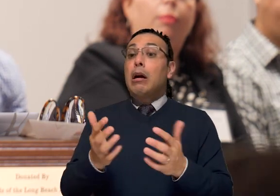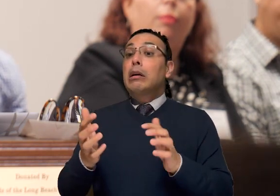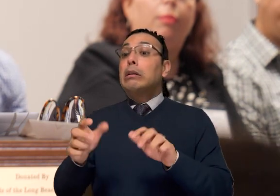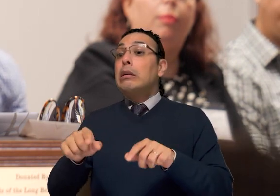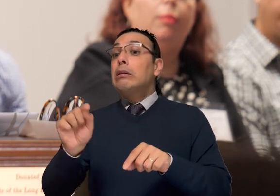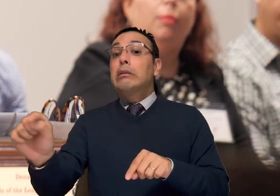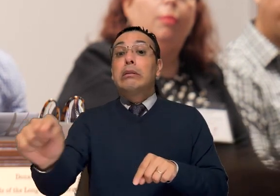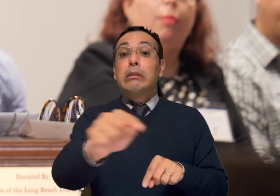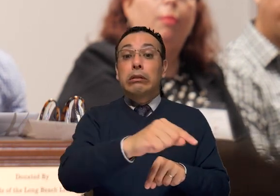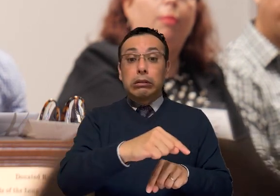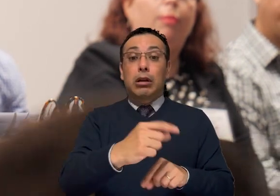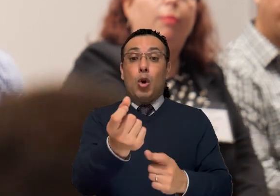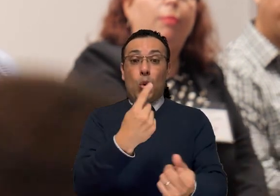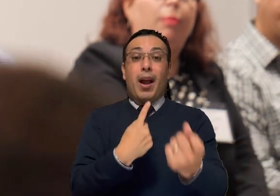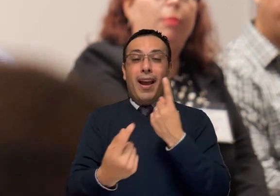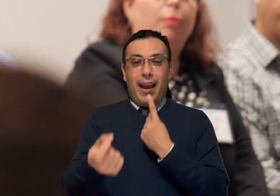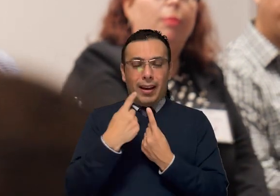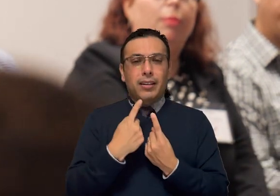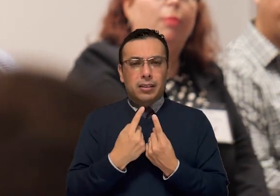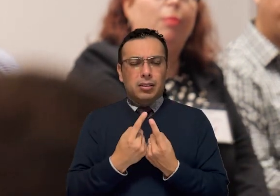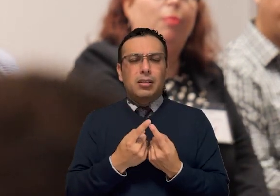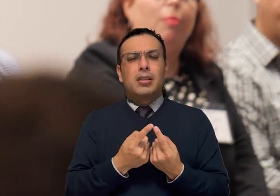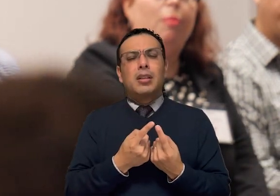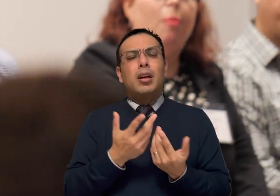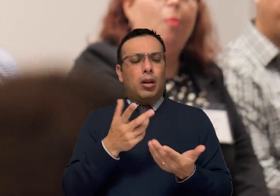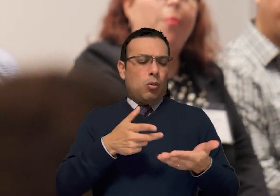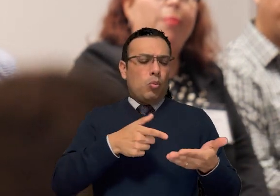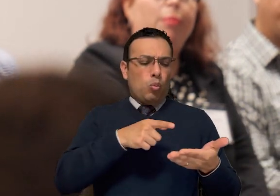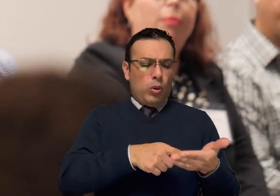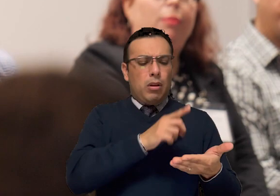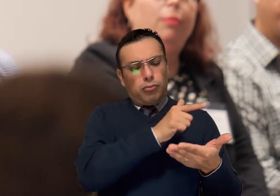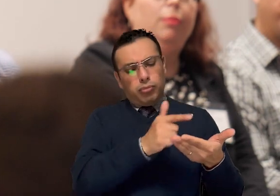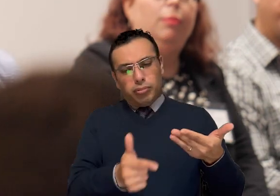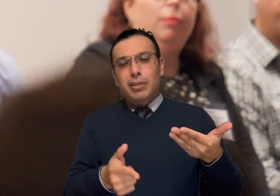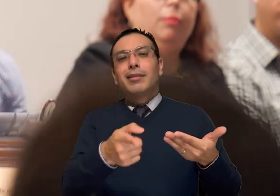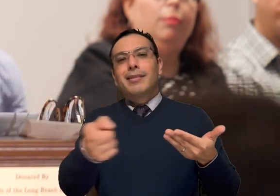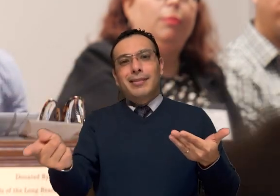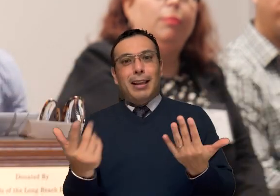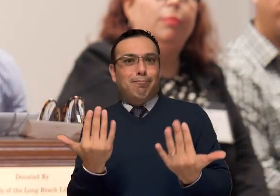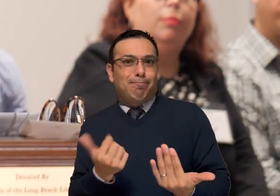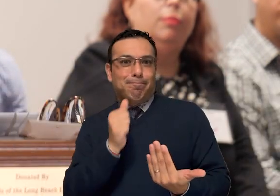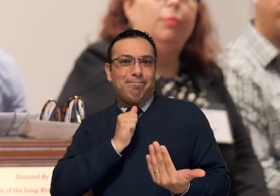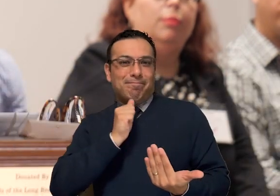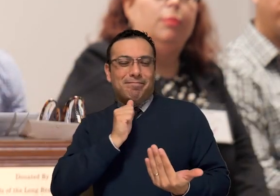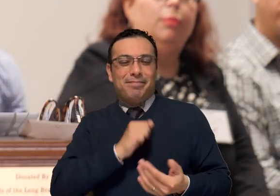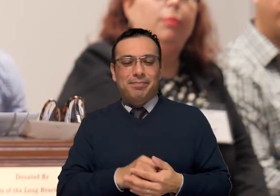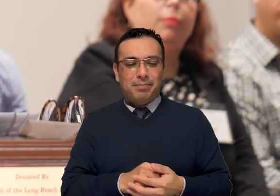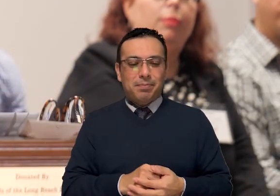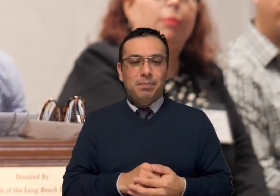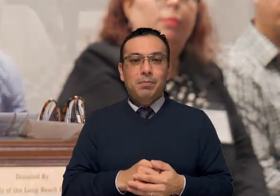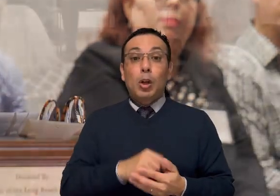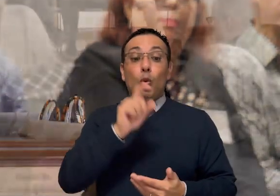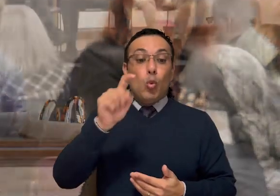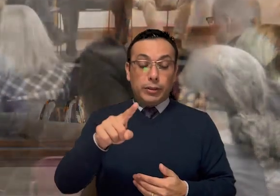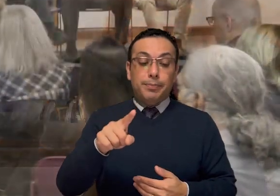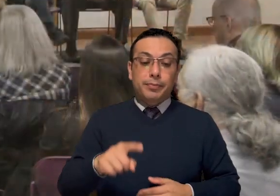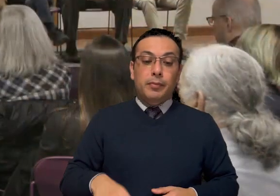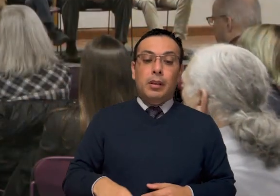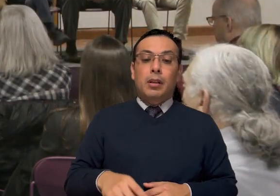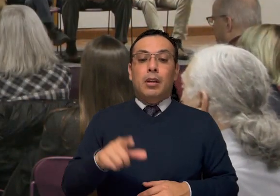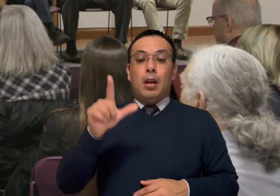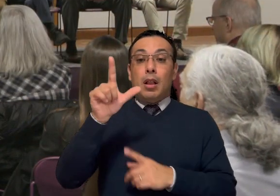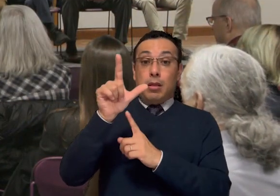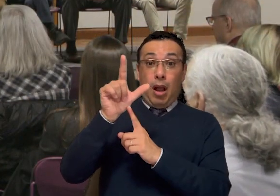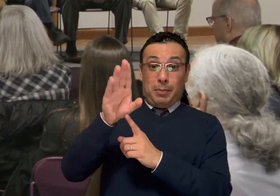well. How much are you giving to Long Beach in easement fees, utility tax, and community